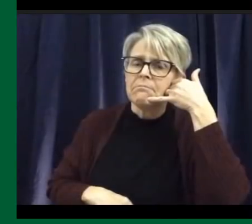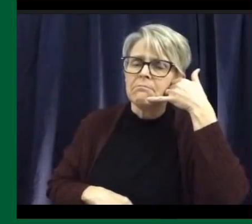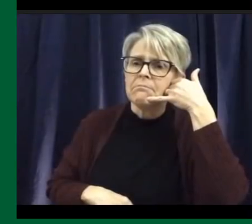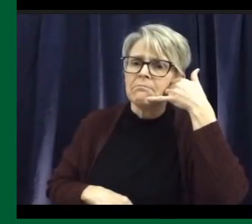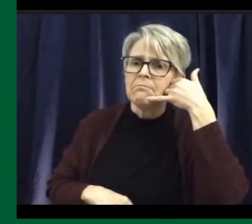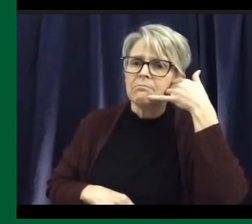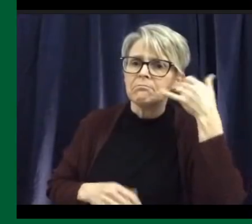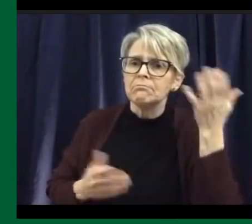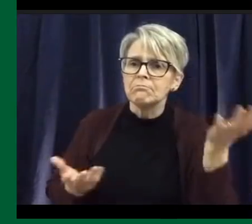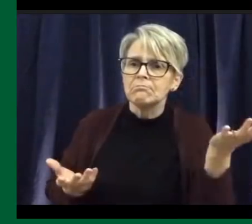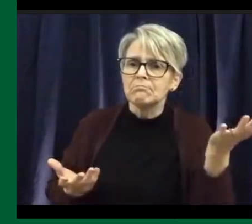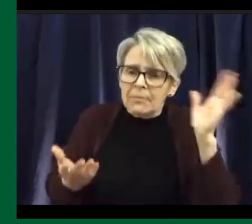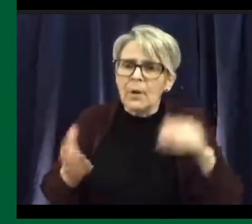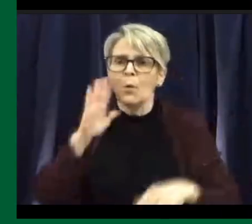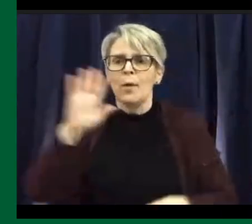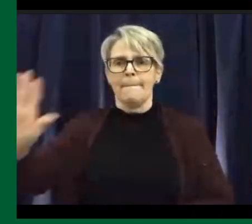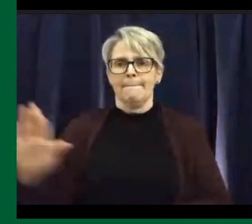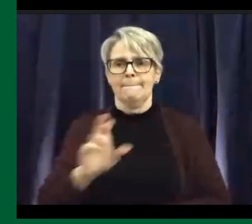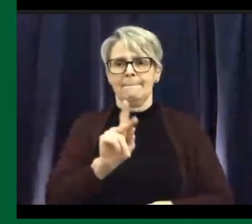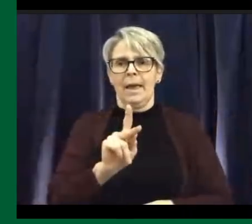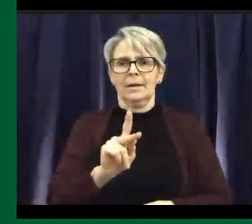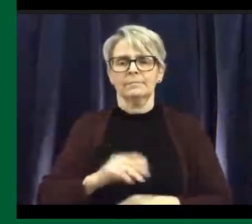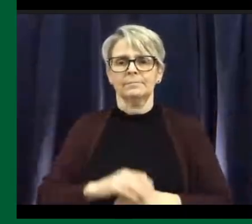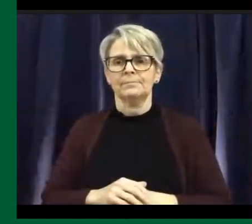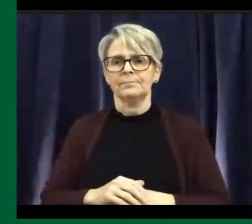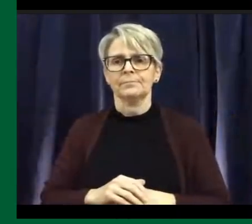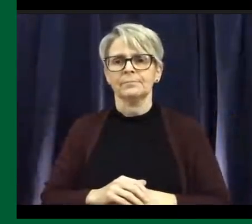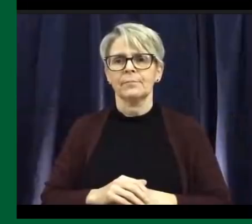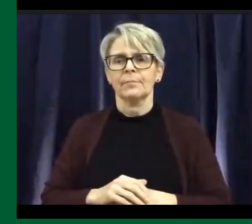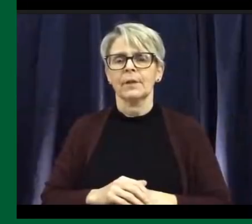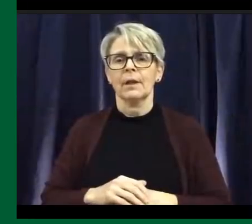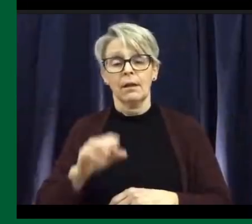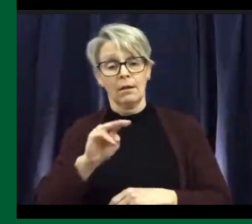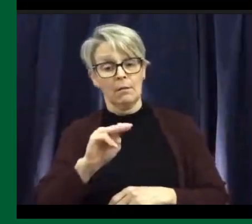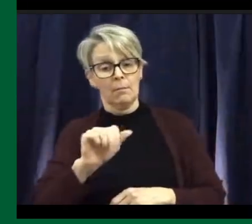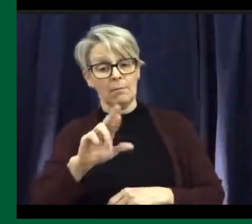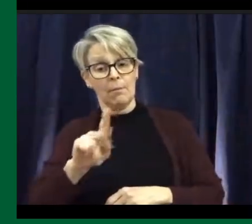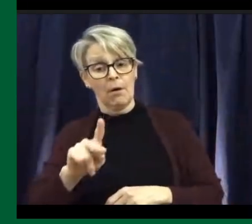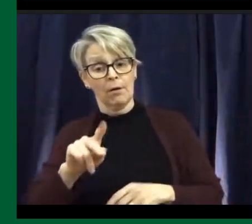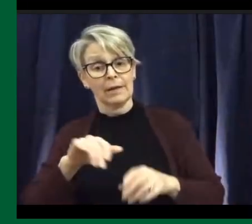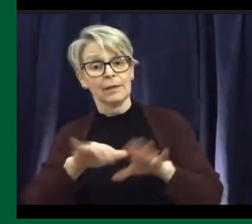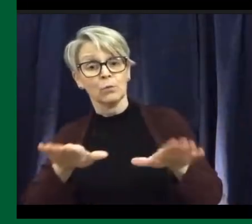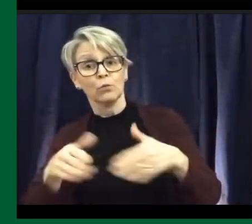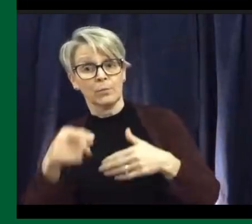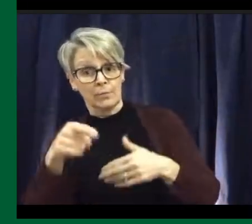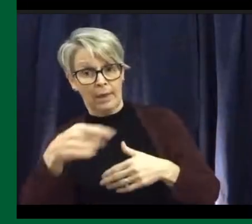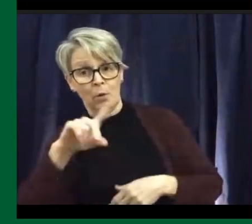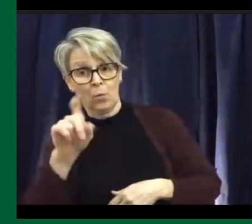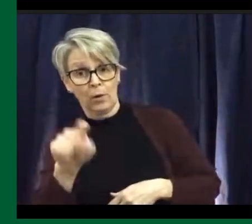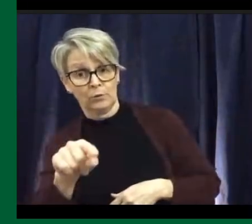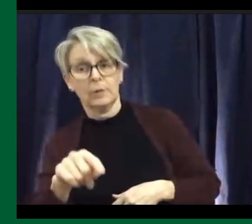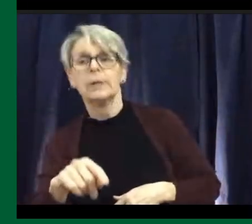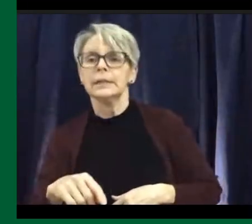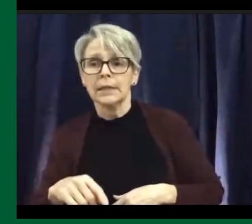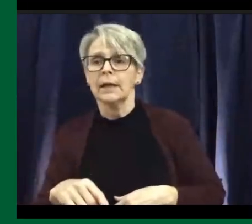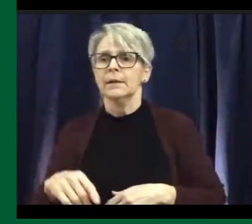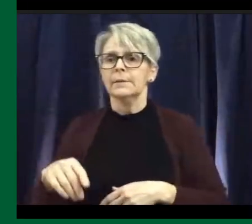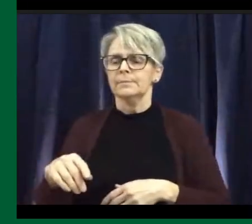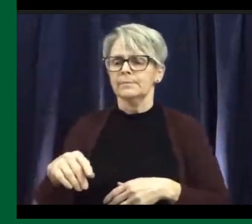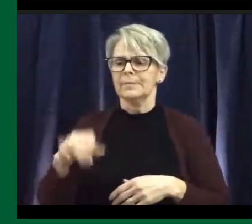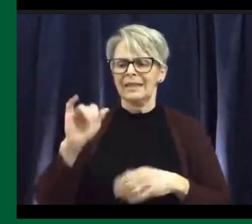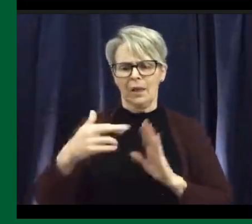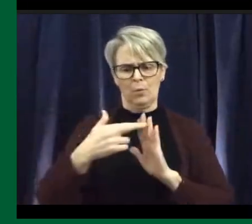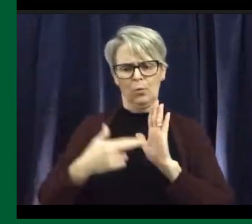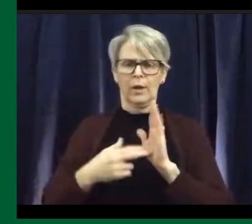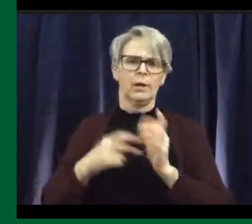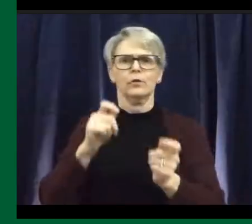We'll come back to Gabriella. And back to the room. Mark, do you have a question? Yeah. Is the regulation changes what held